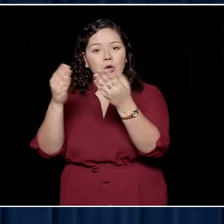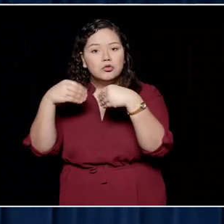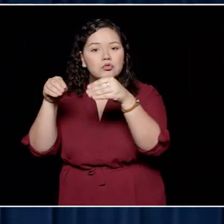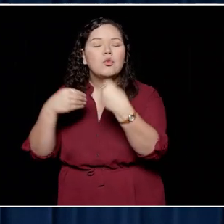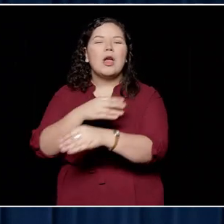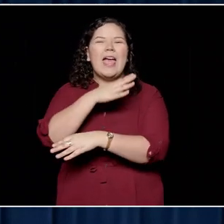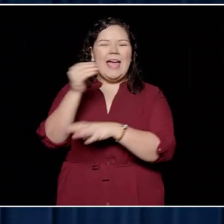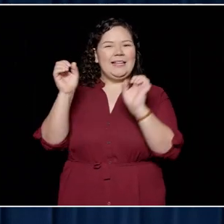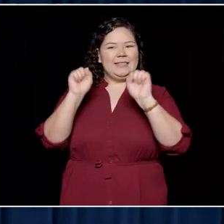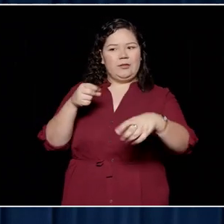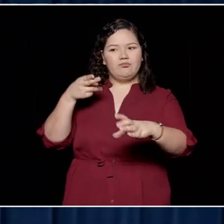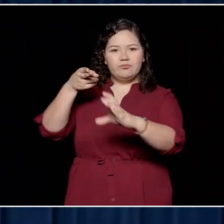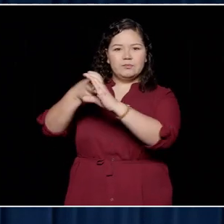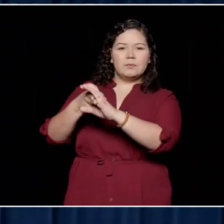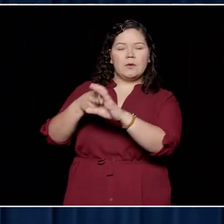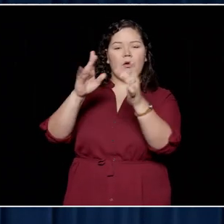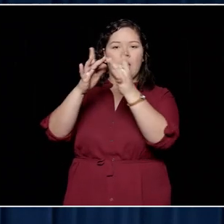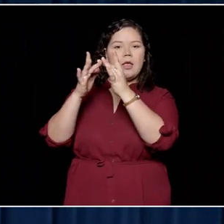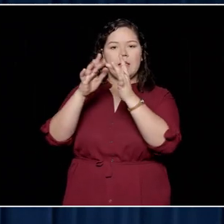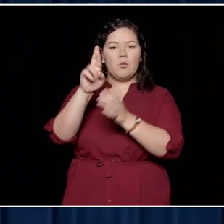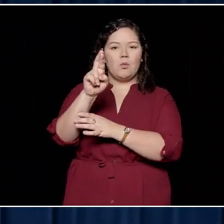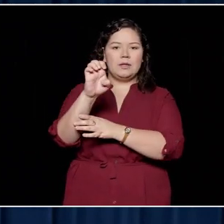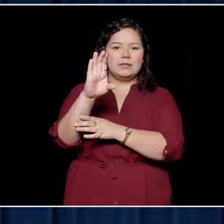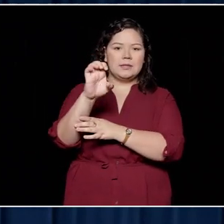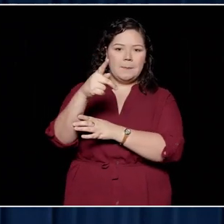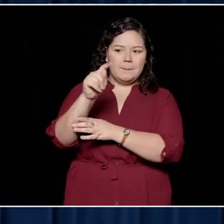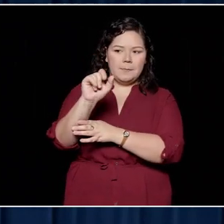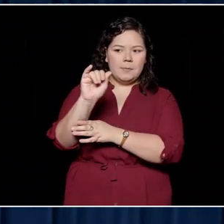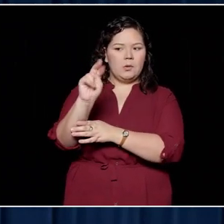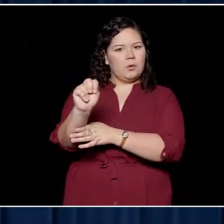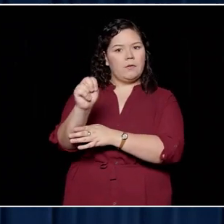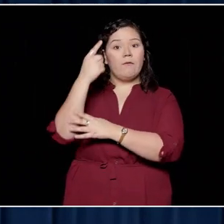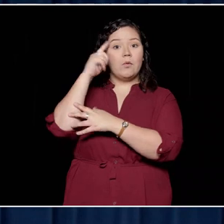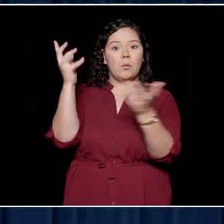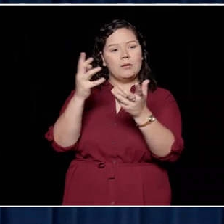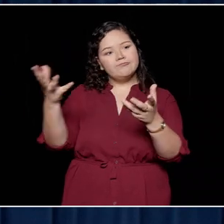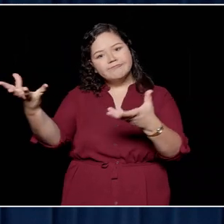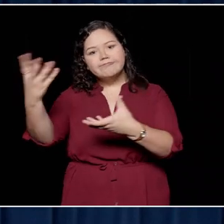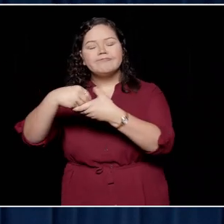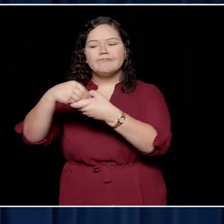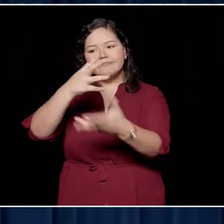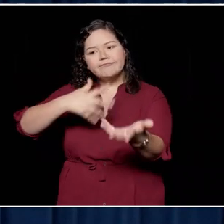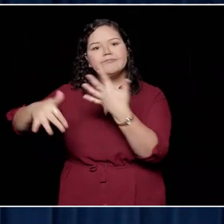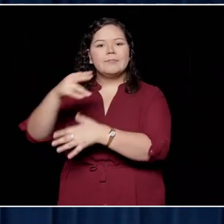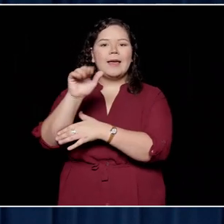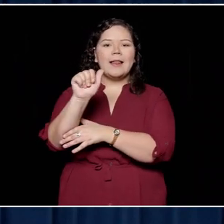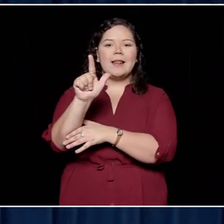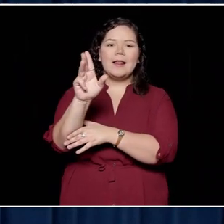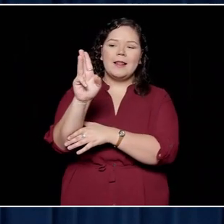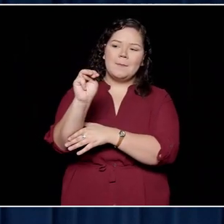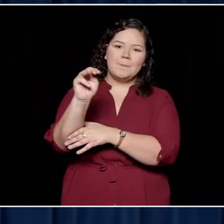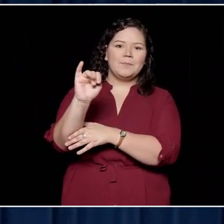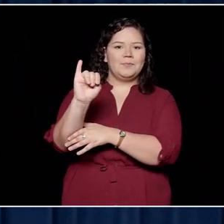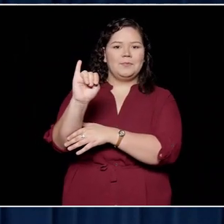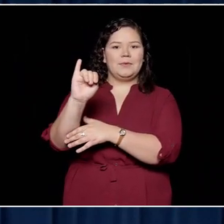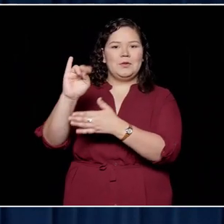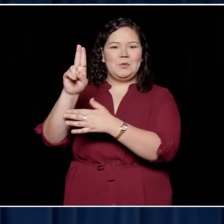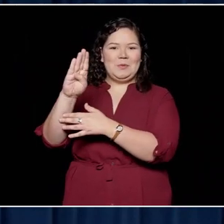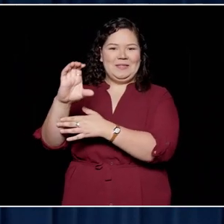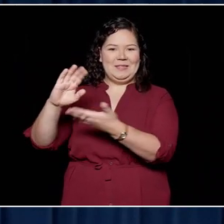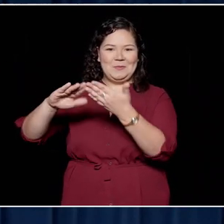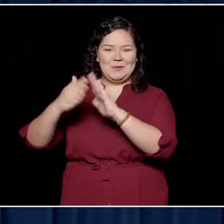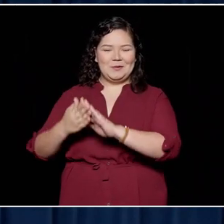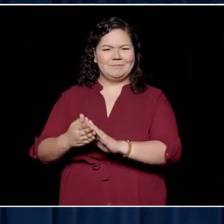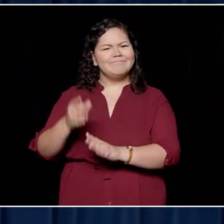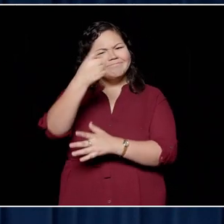graduation reception to welcome you into the alumni UBC community. Graduates,